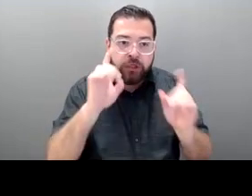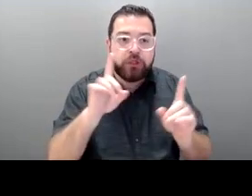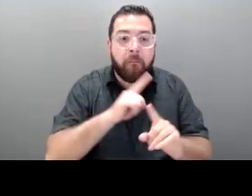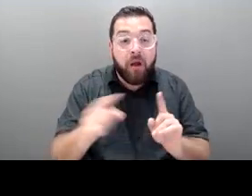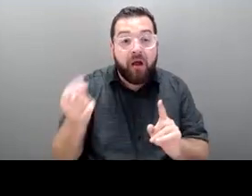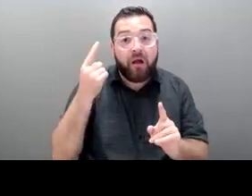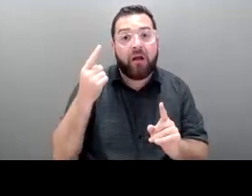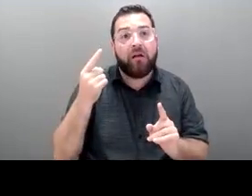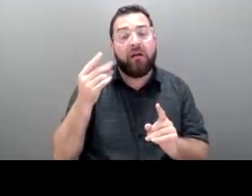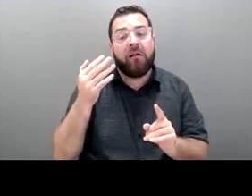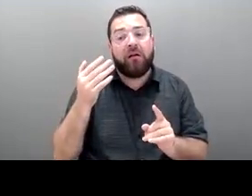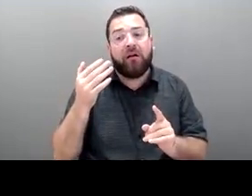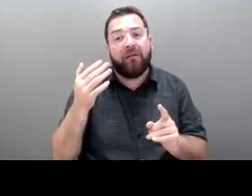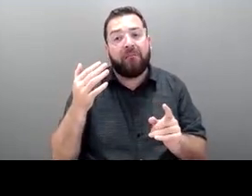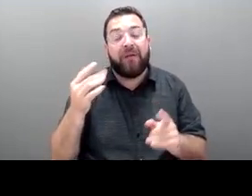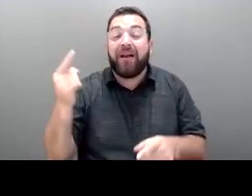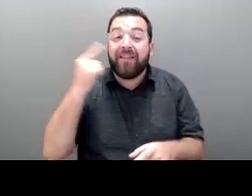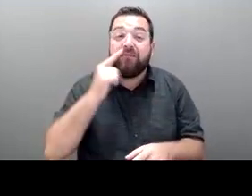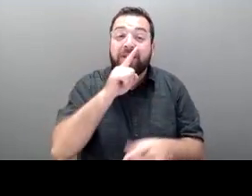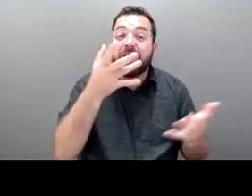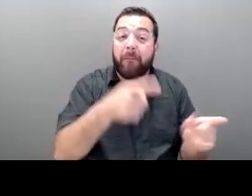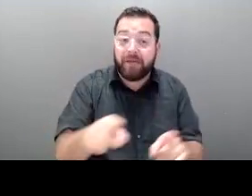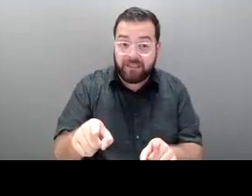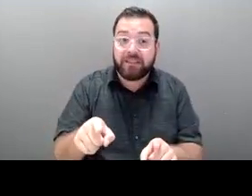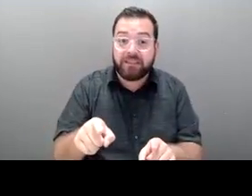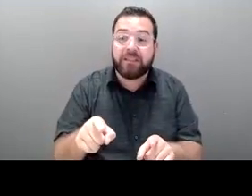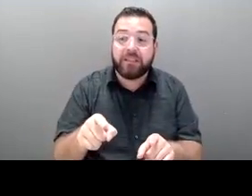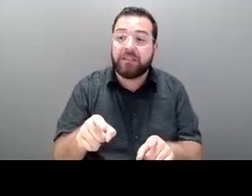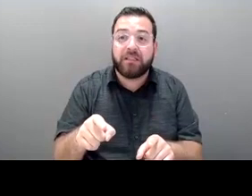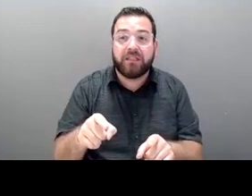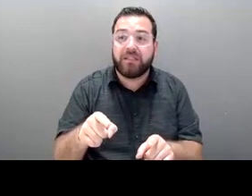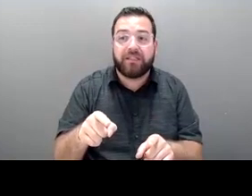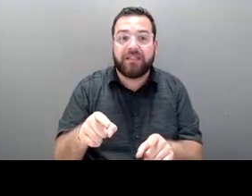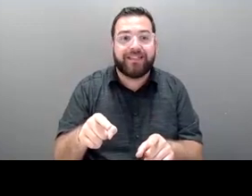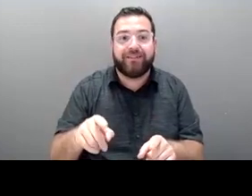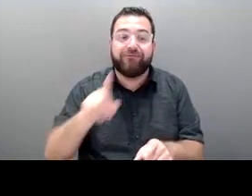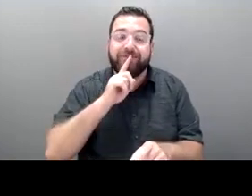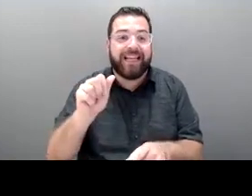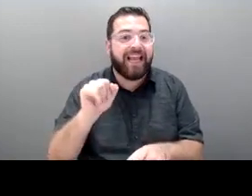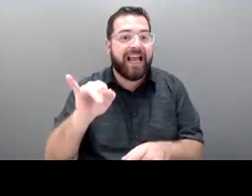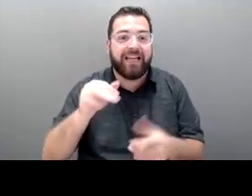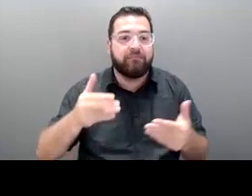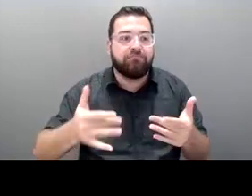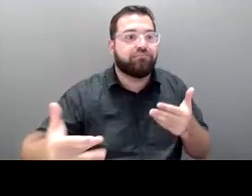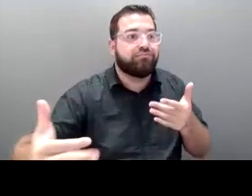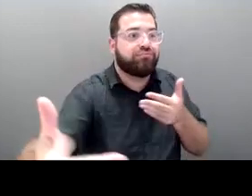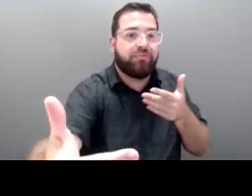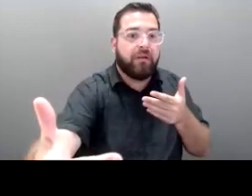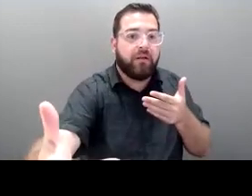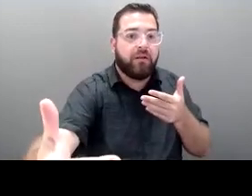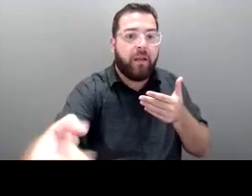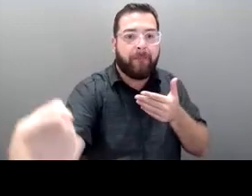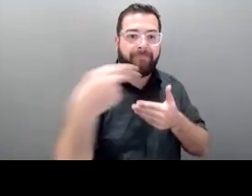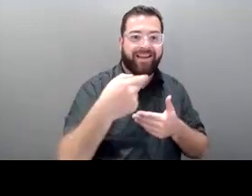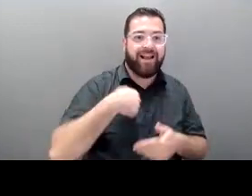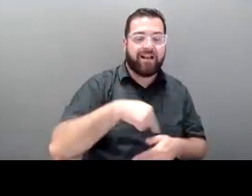however, I think what's happening is this, it's all getting ahead of us, right? And so what I'm seeing is, and I